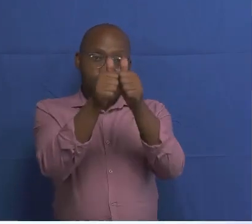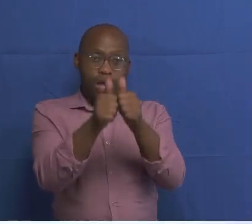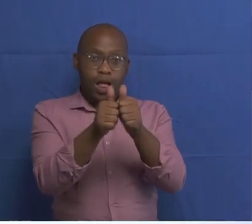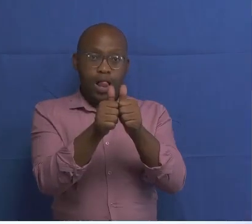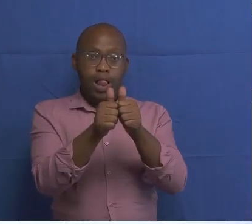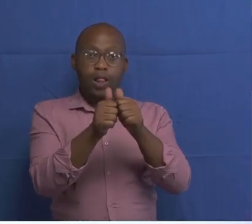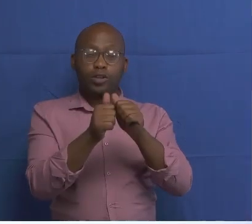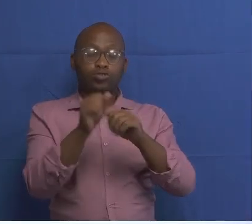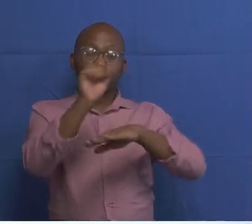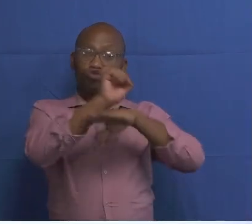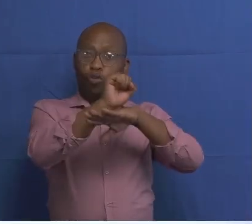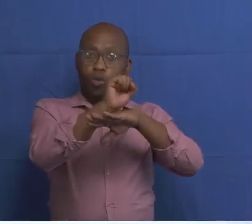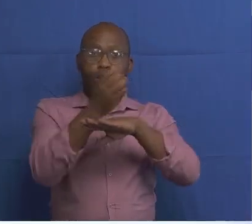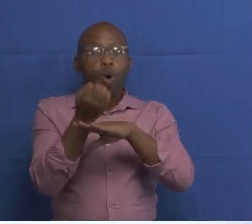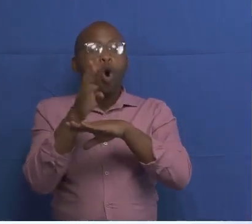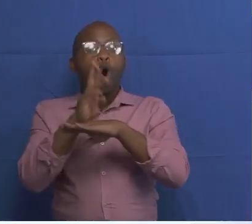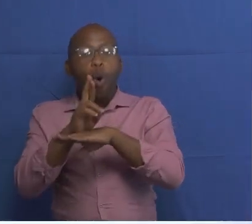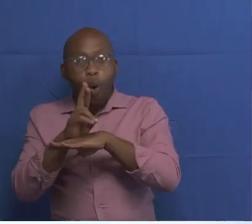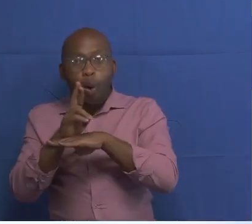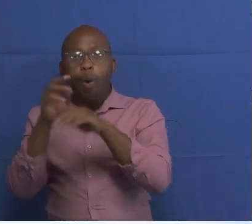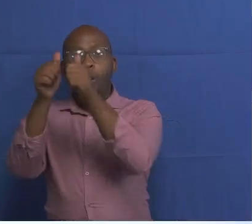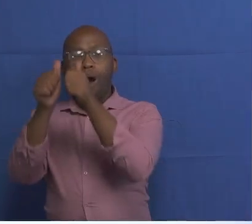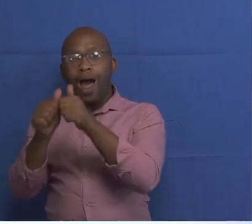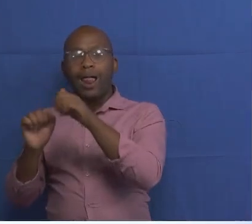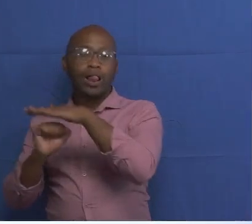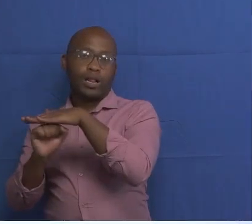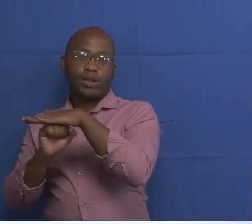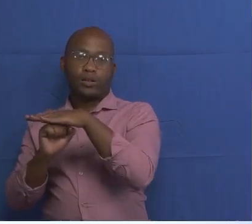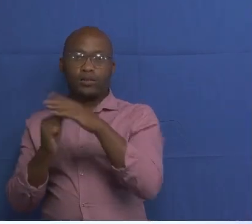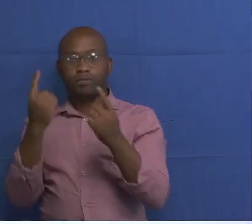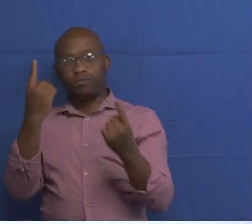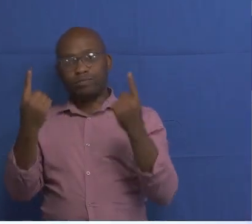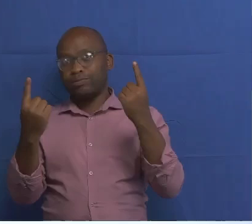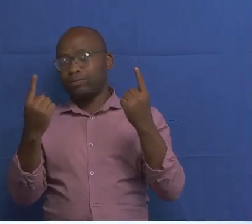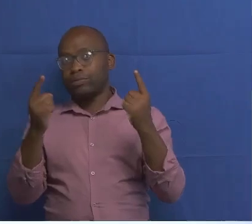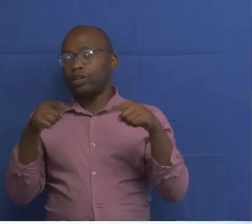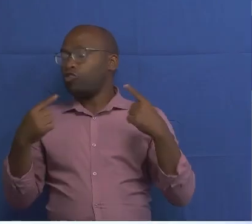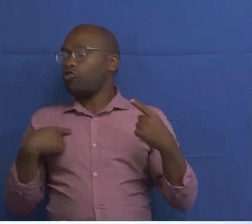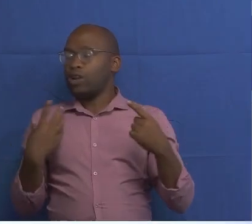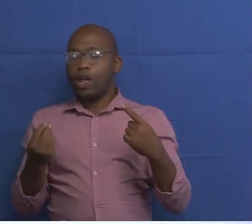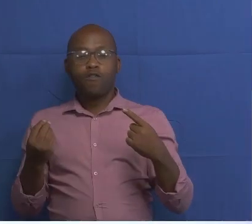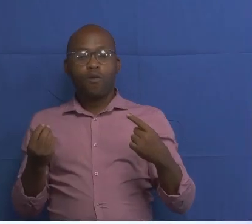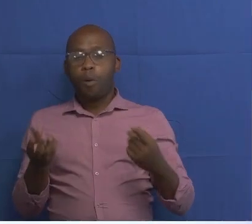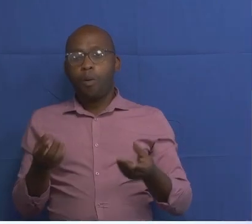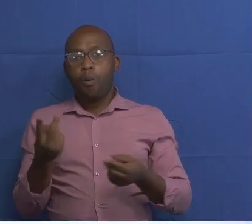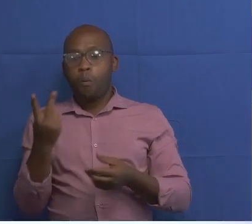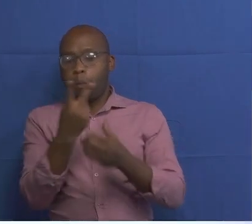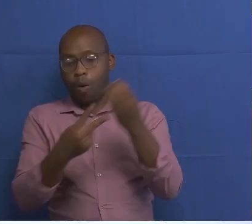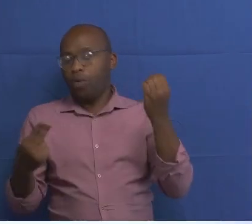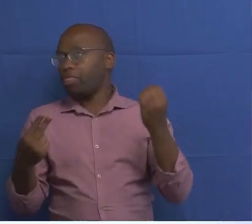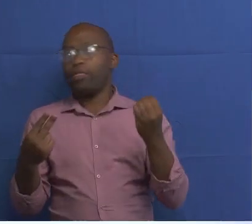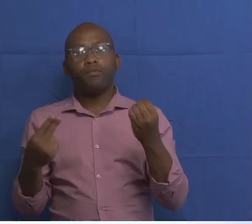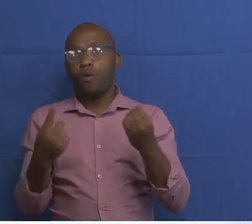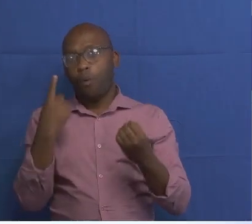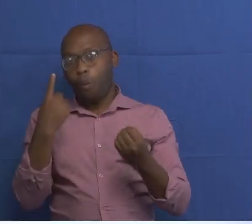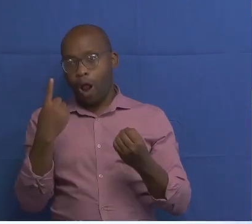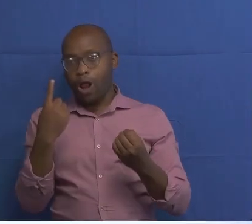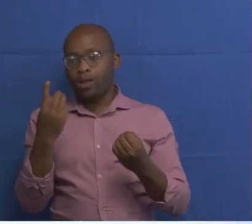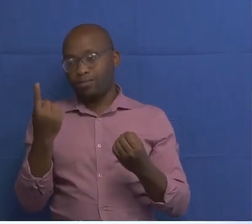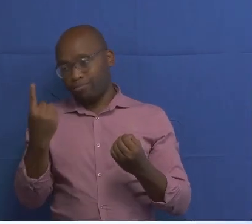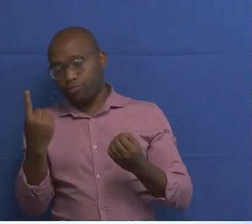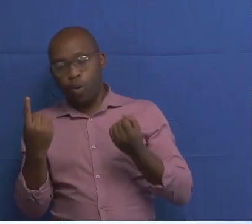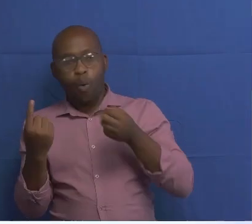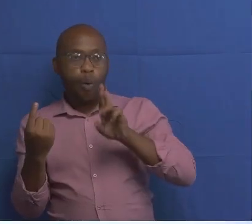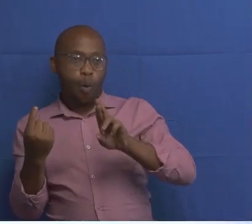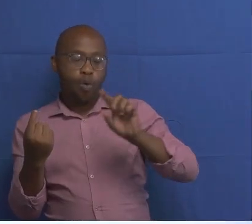the allele that is recessive, because now a gene, this one here is a gene. These ones here